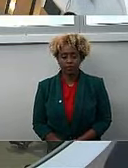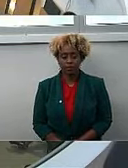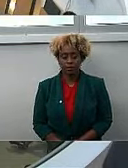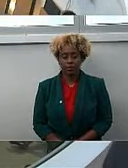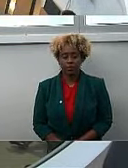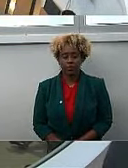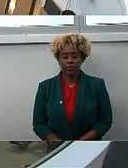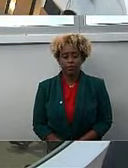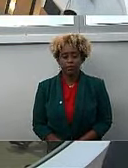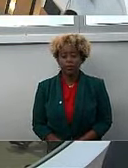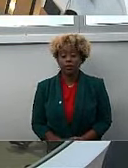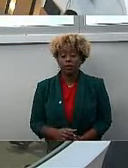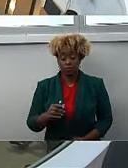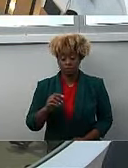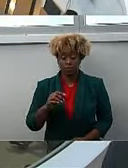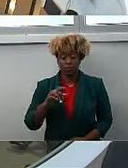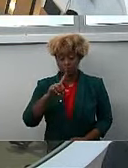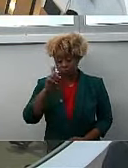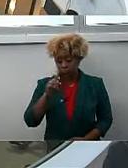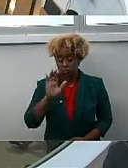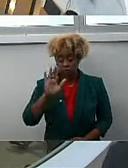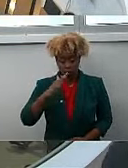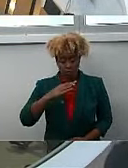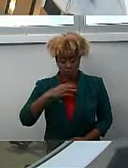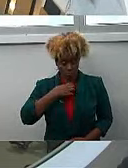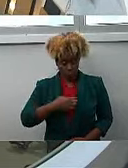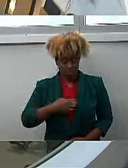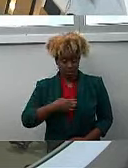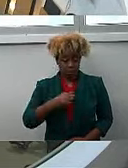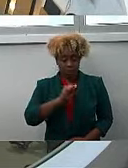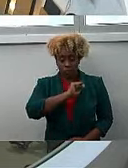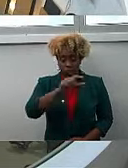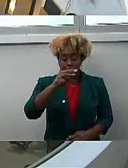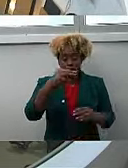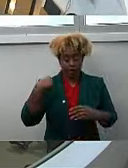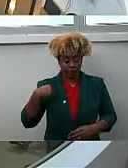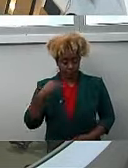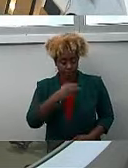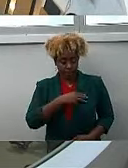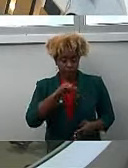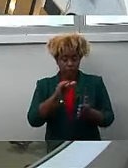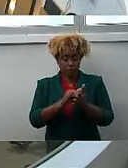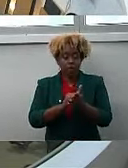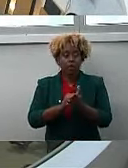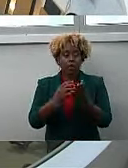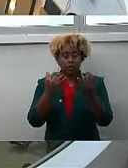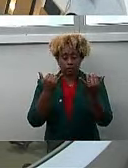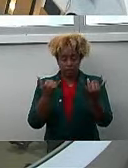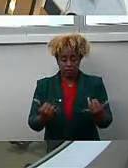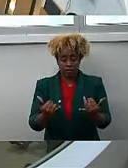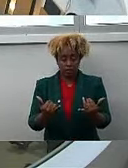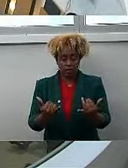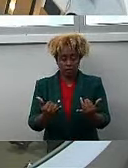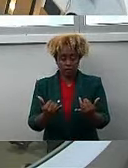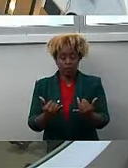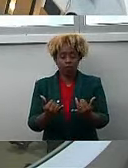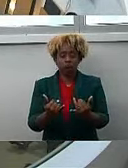Is it your wish, honorable members, that the houses do now adjourn during